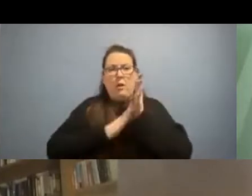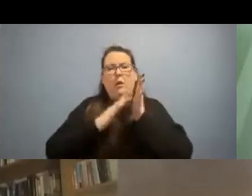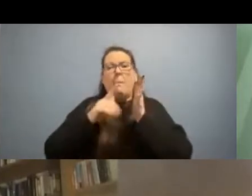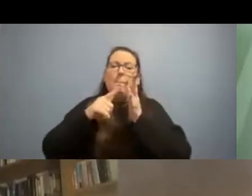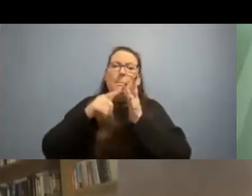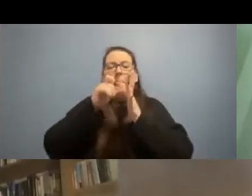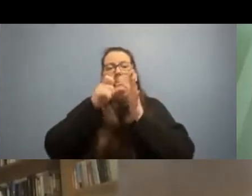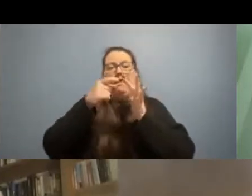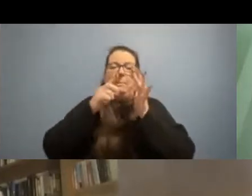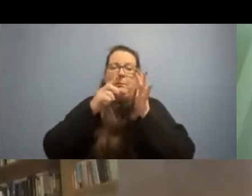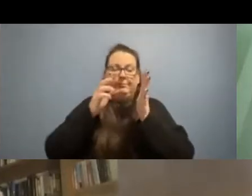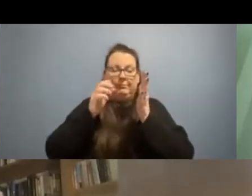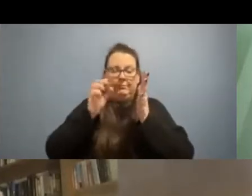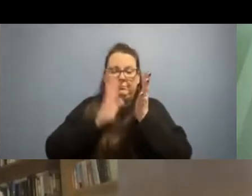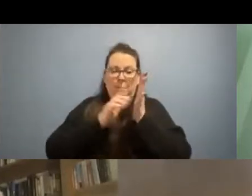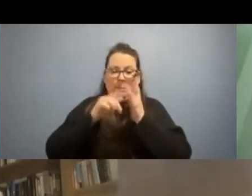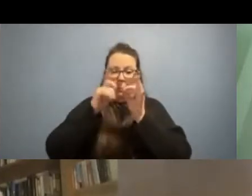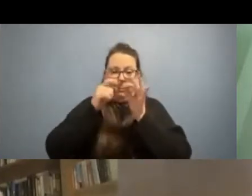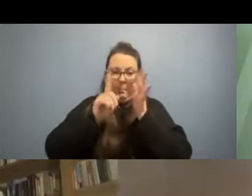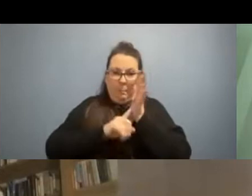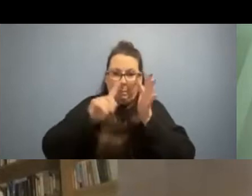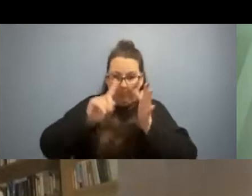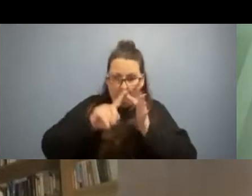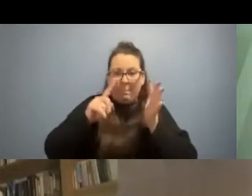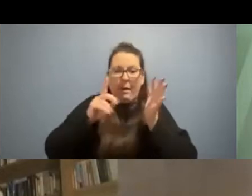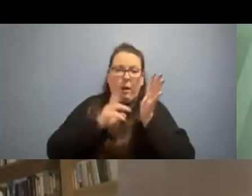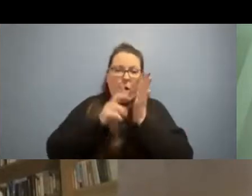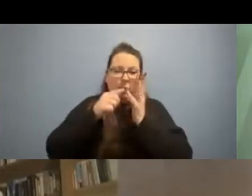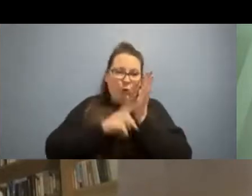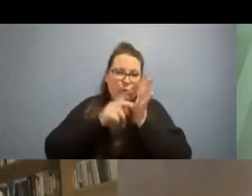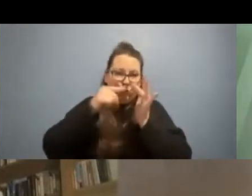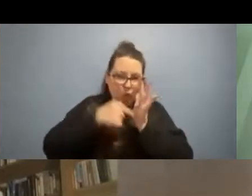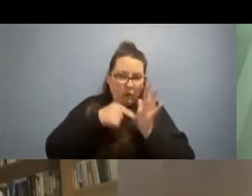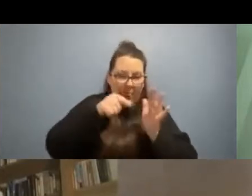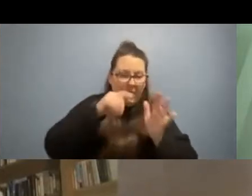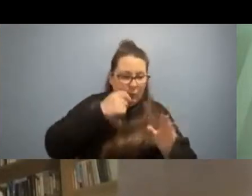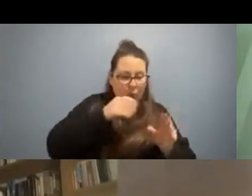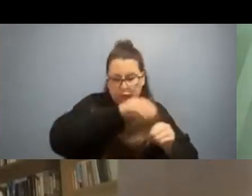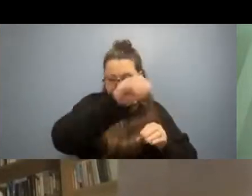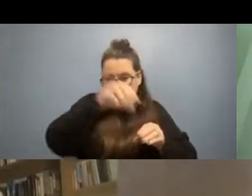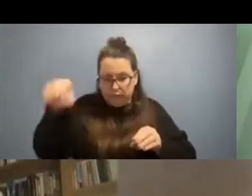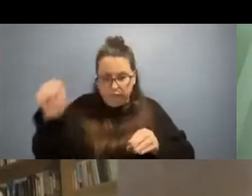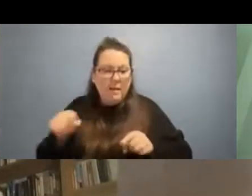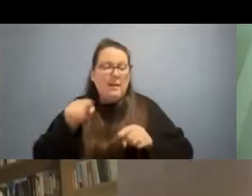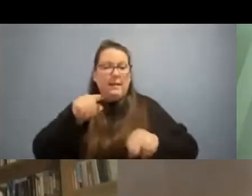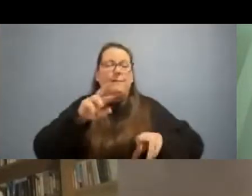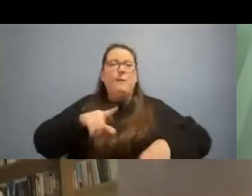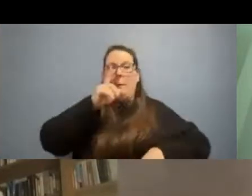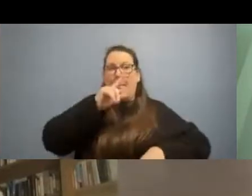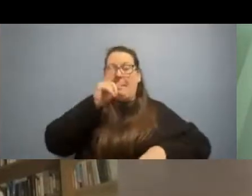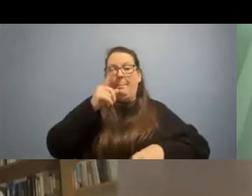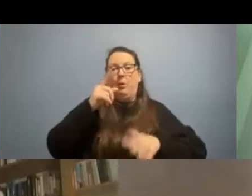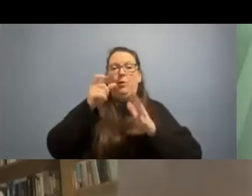next Tuesday at Murrumbina for vulnerable residents residing in City of Glen